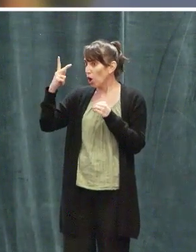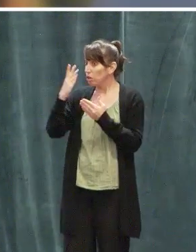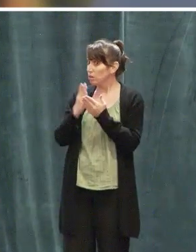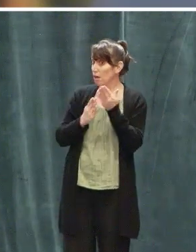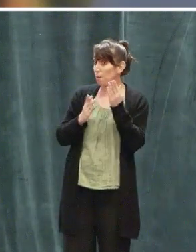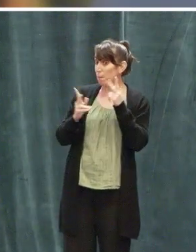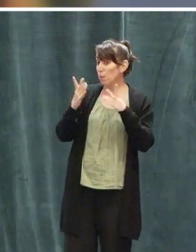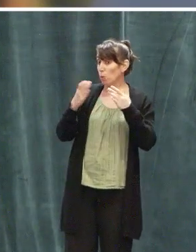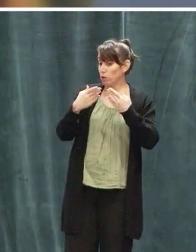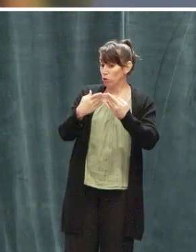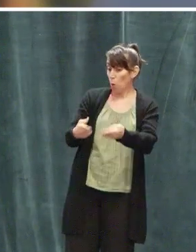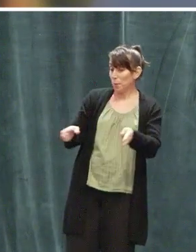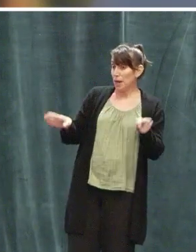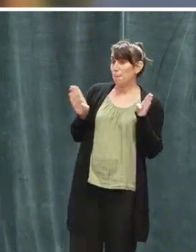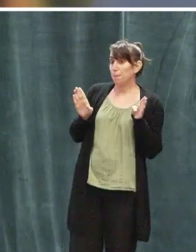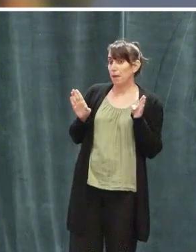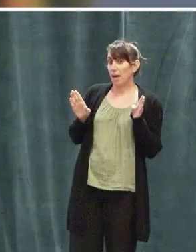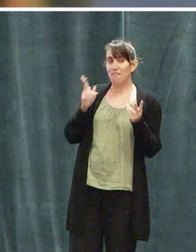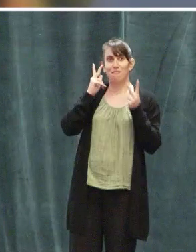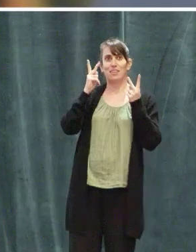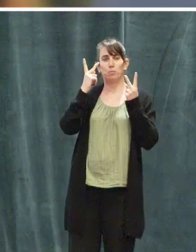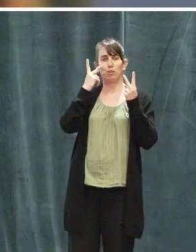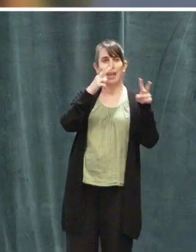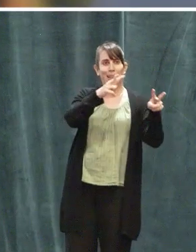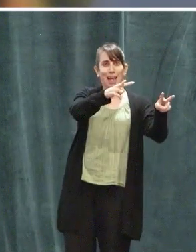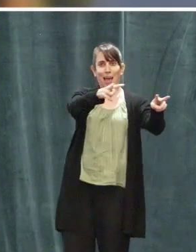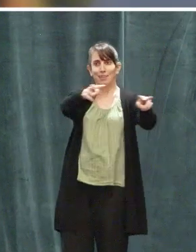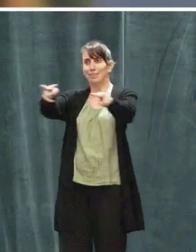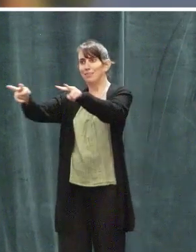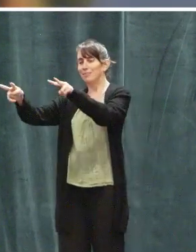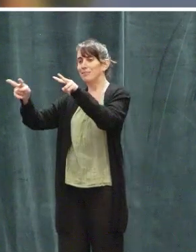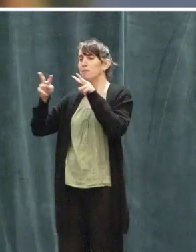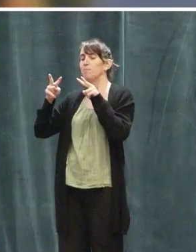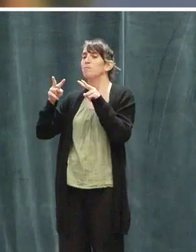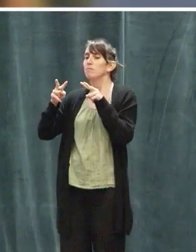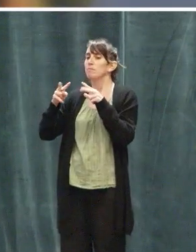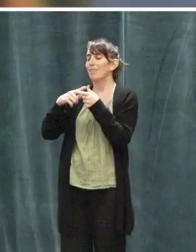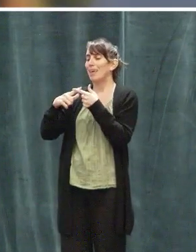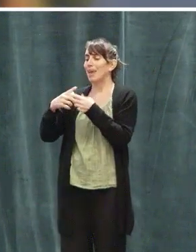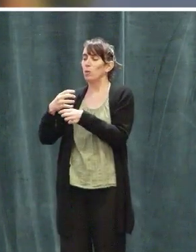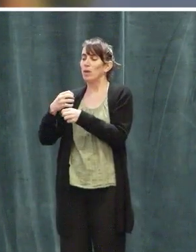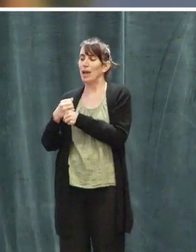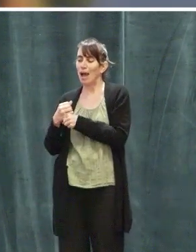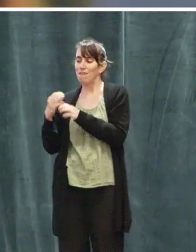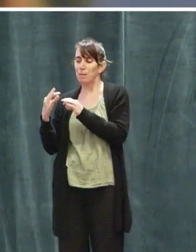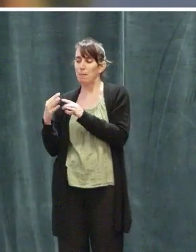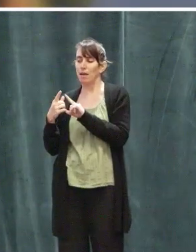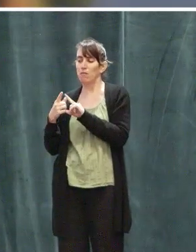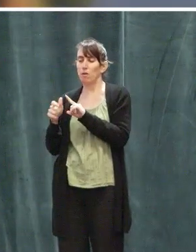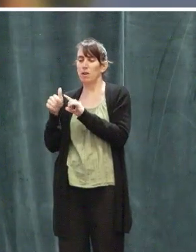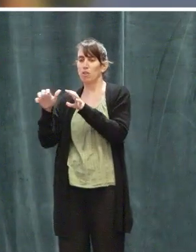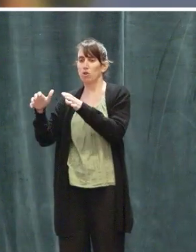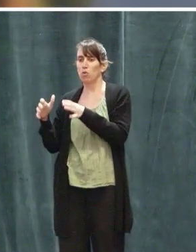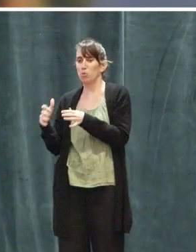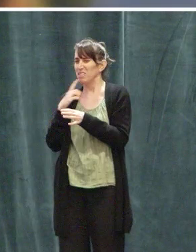They wanted there to be more visible sight lines from the park to the Esplanade. And then we received some additional feedback from a different group of people that said that, hey, we